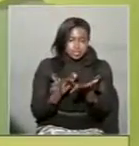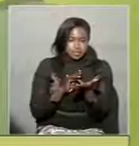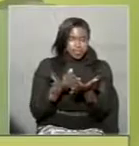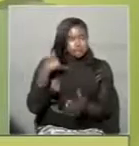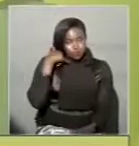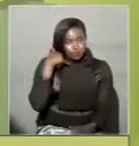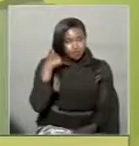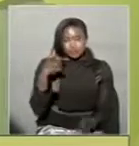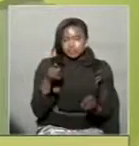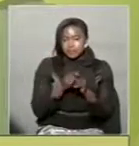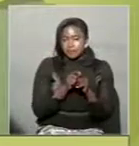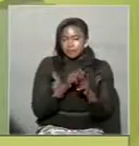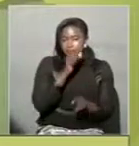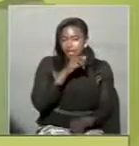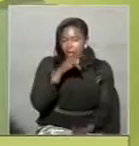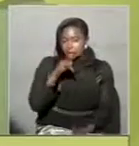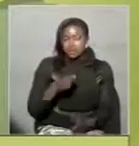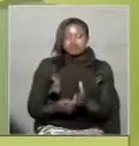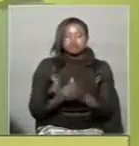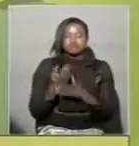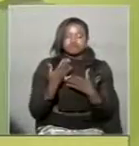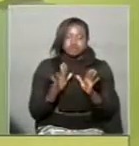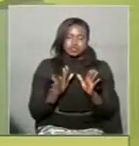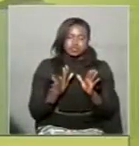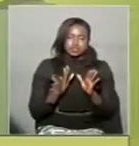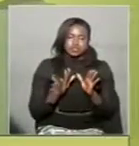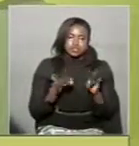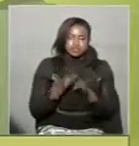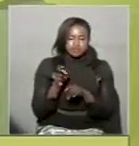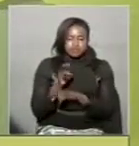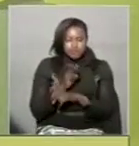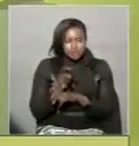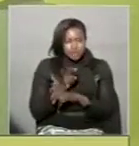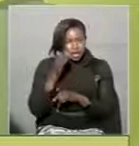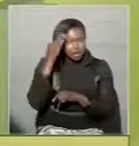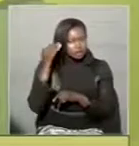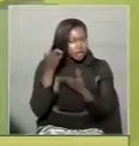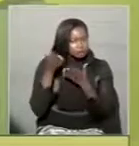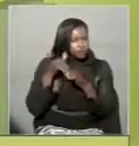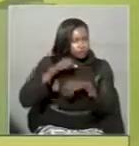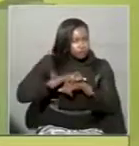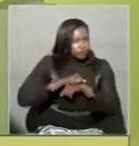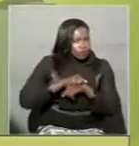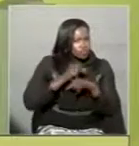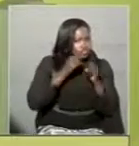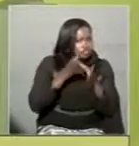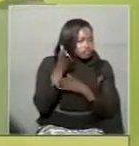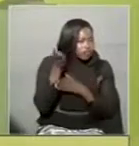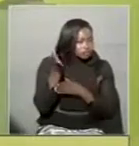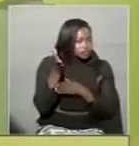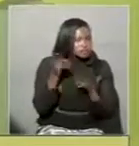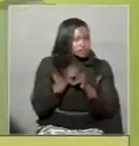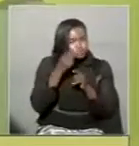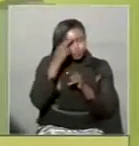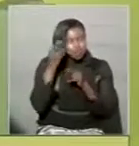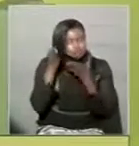developed the software of being able to monitor attendance of head teachers, teachers and learners, but also for the head